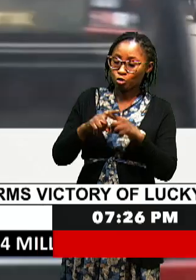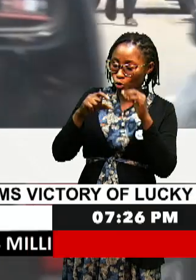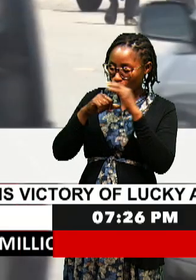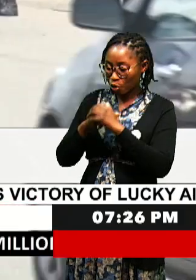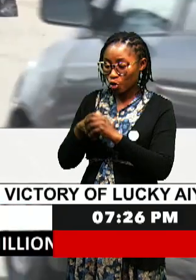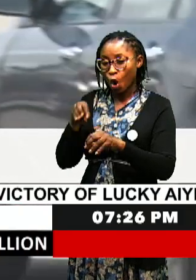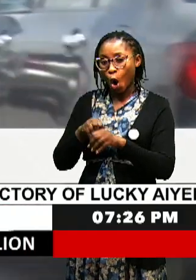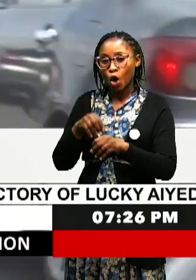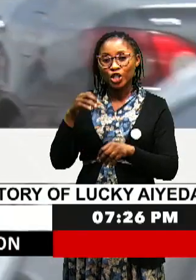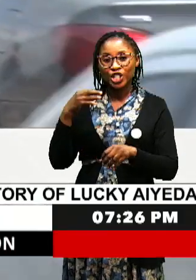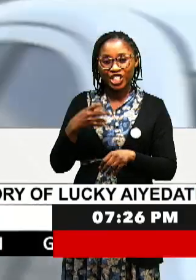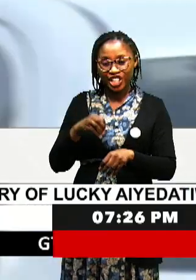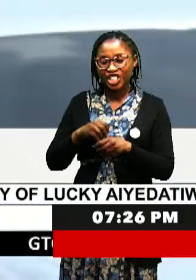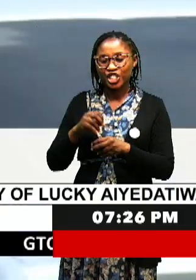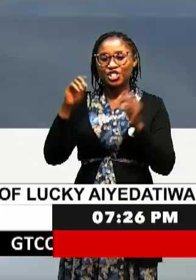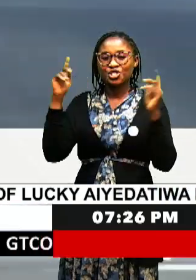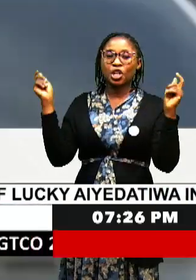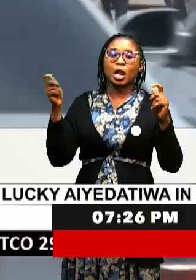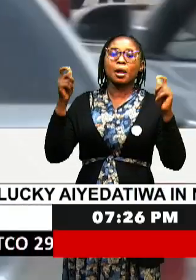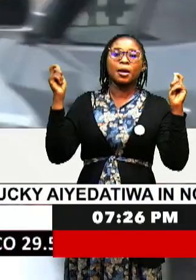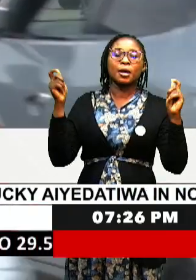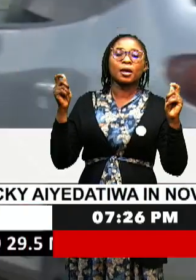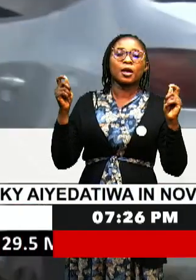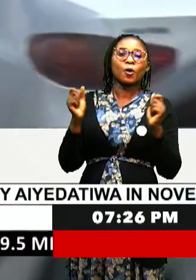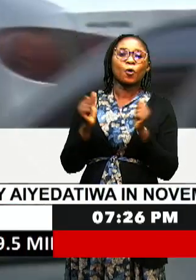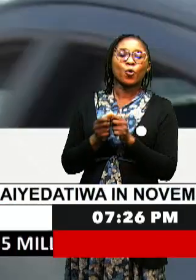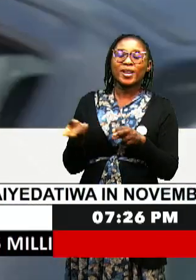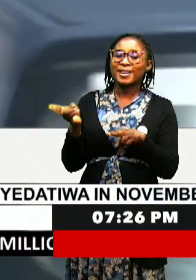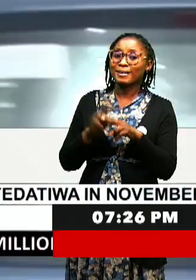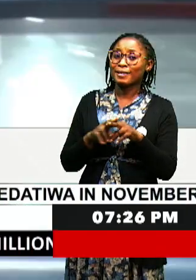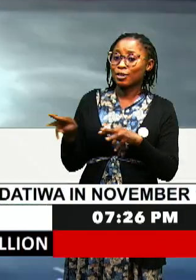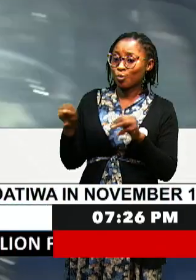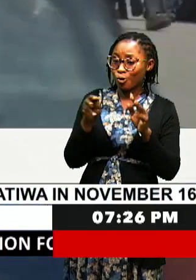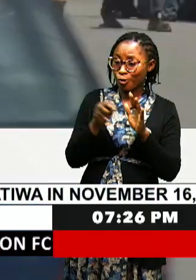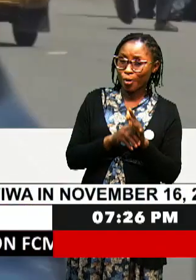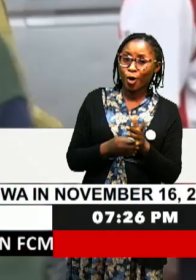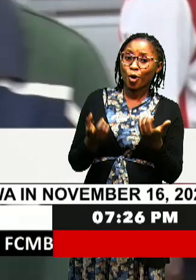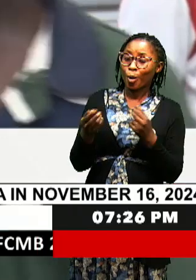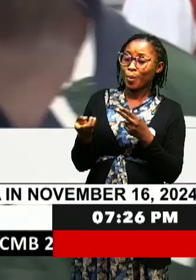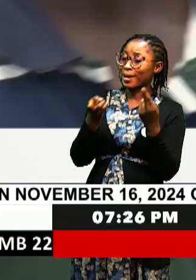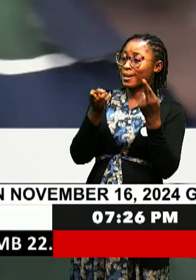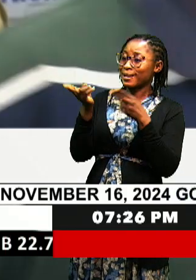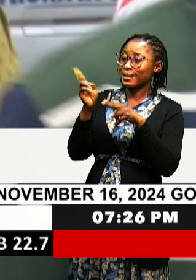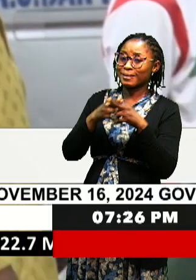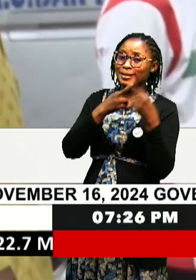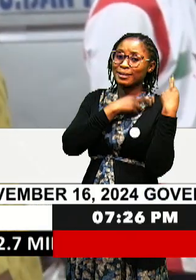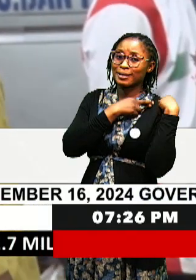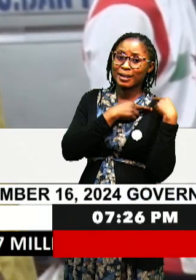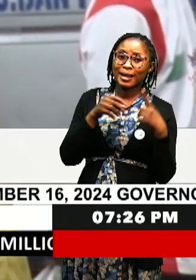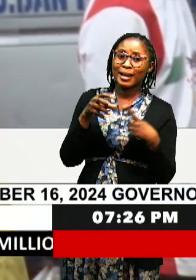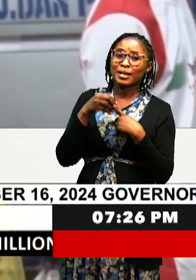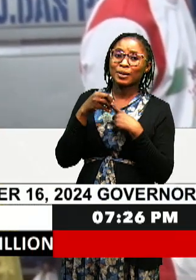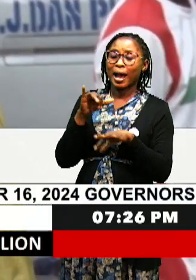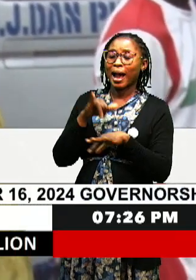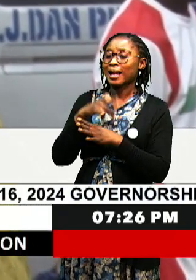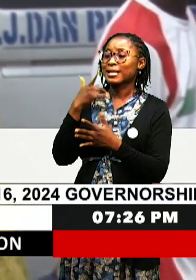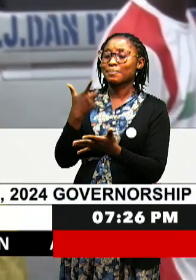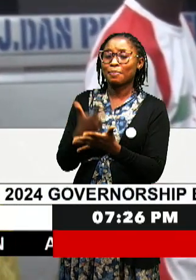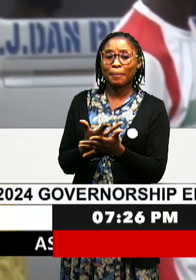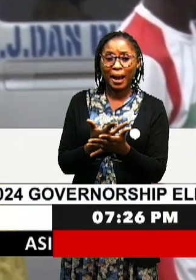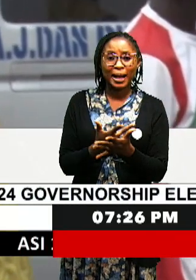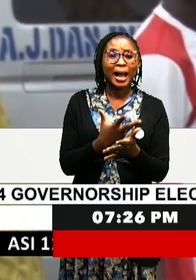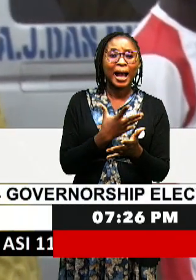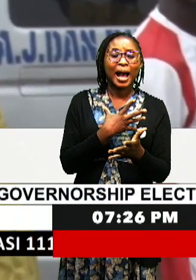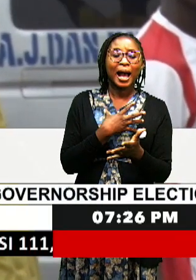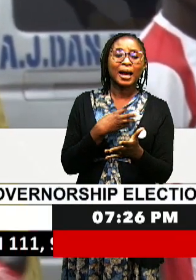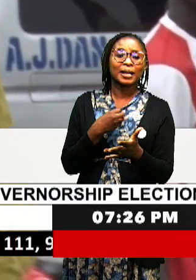the spirit of celebration. And with the increased movement comes increased responsibilities, especially at the parks and motor